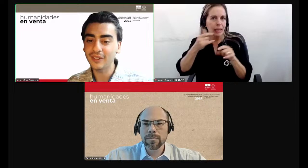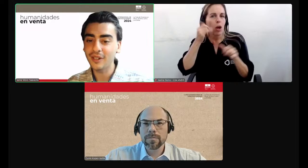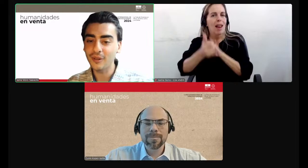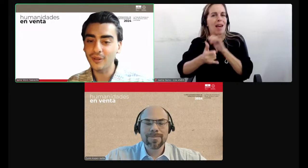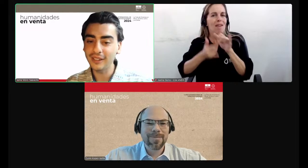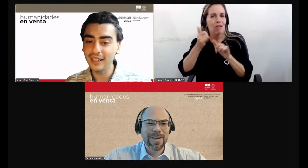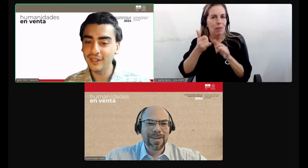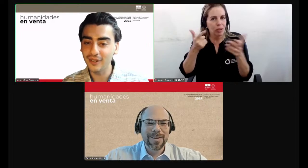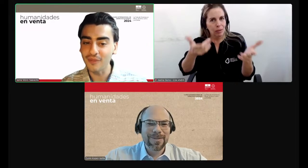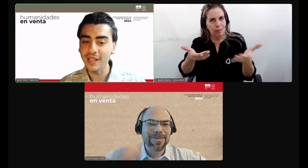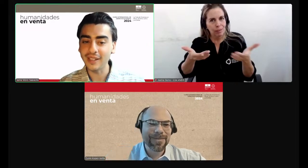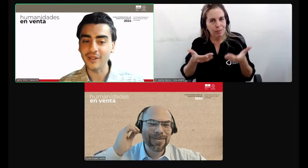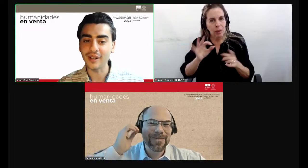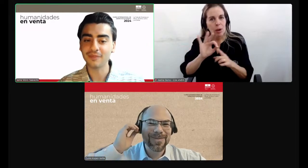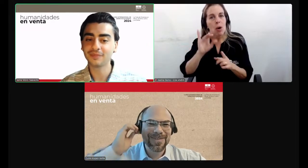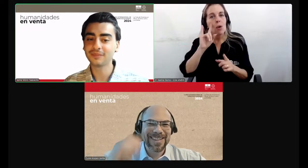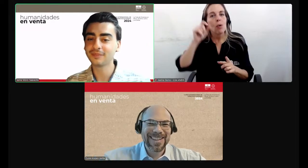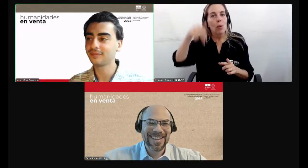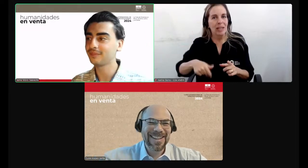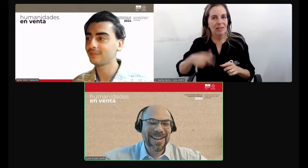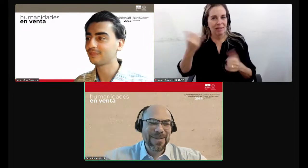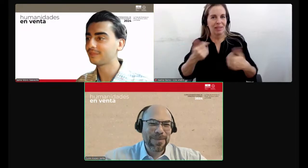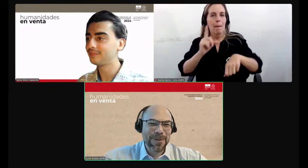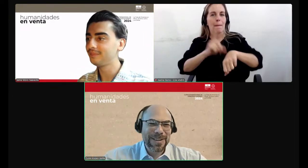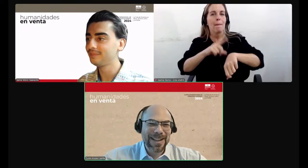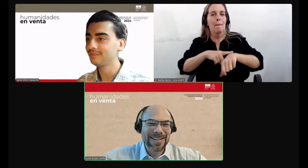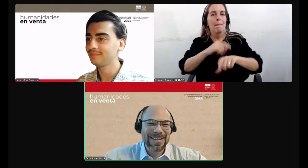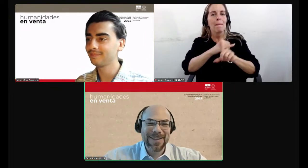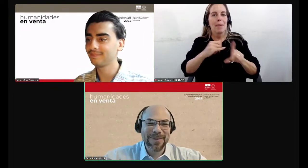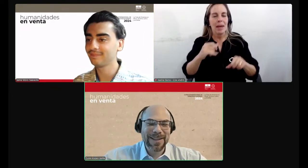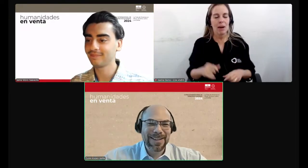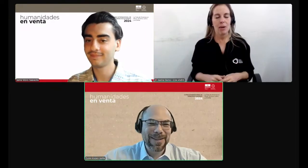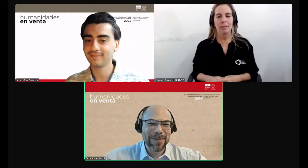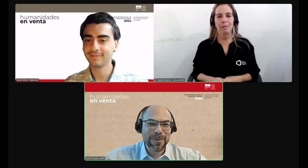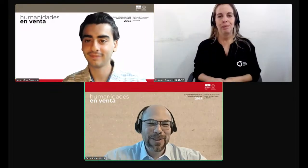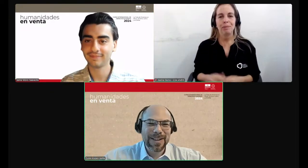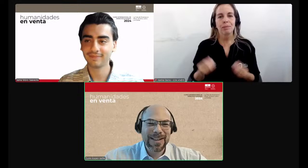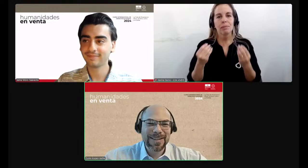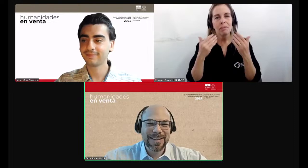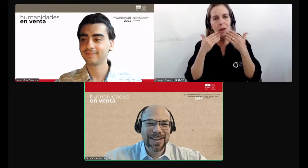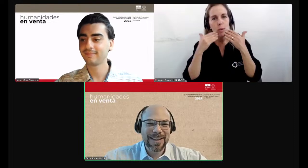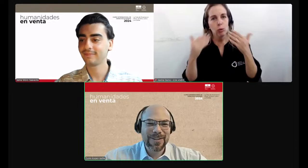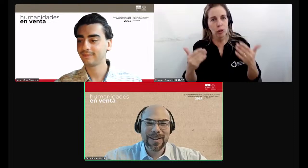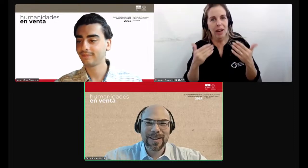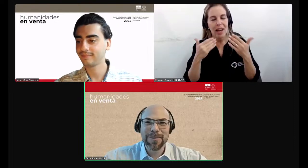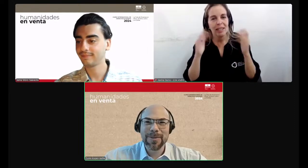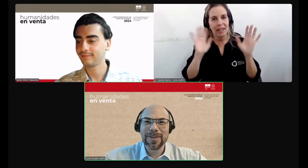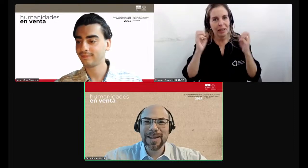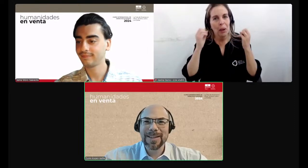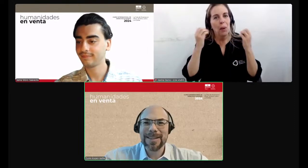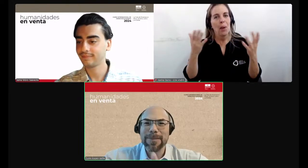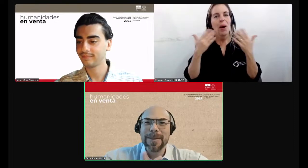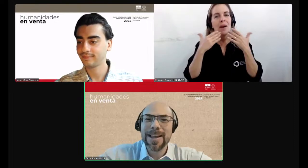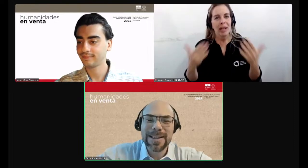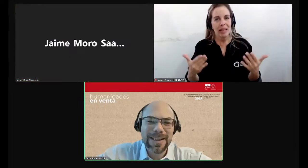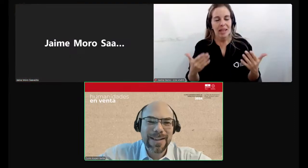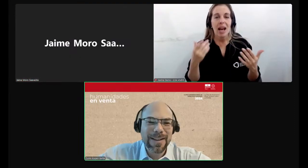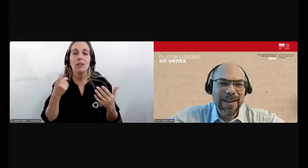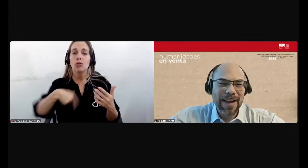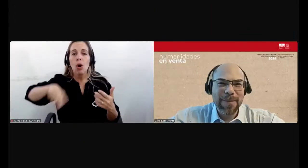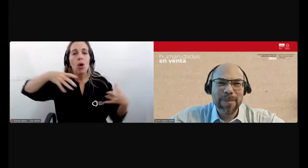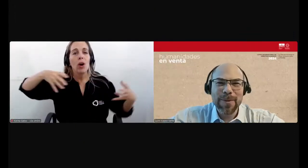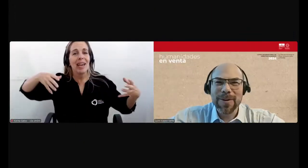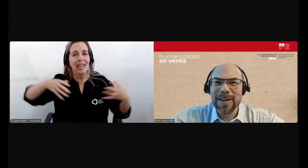his bio on the platform. Quinn, you have the floor and you have 30 minutes. Thank you so much, and we would